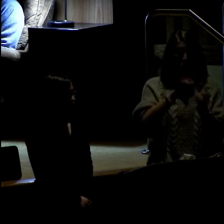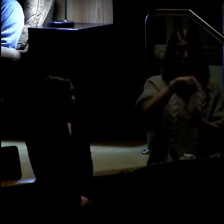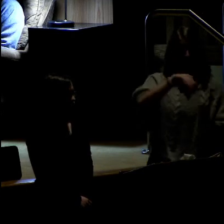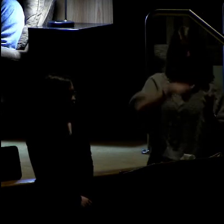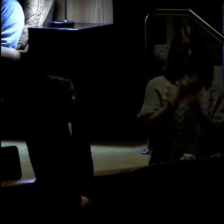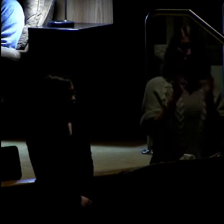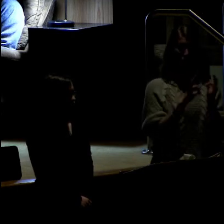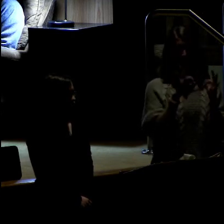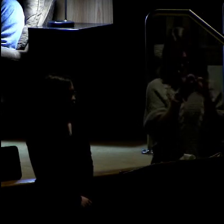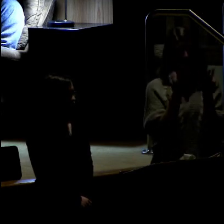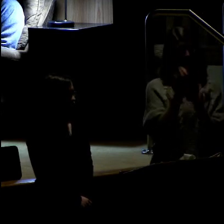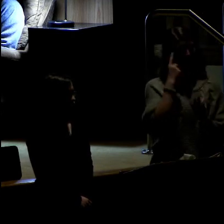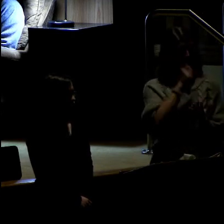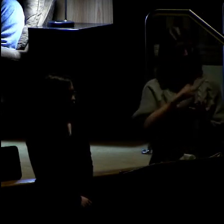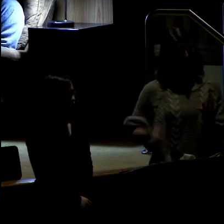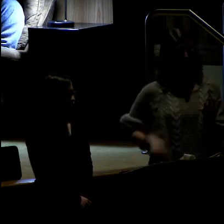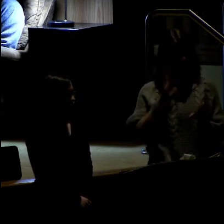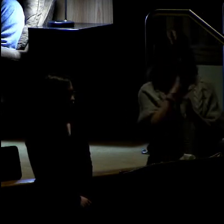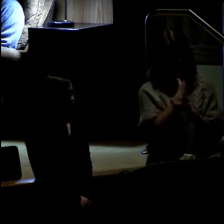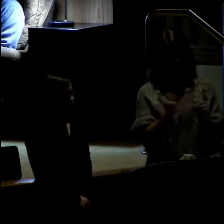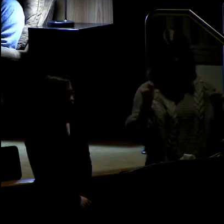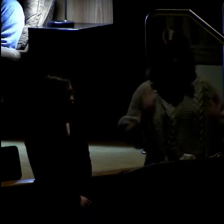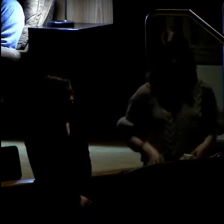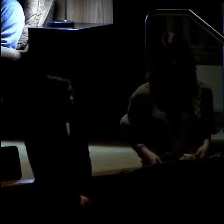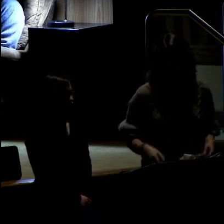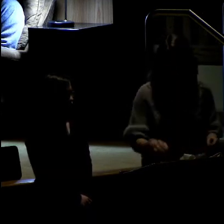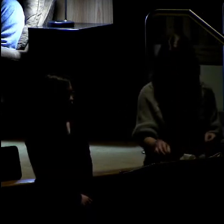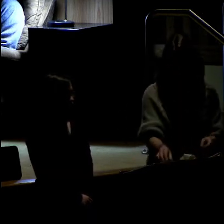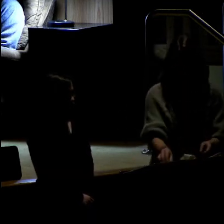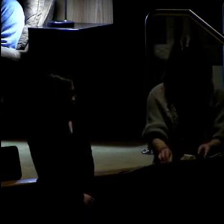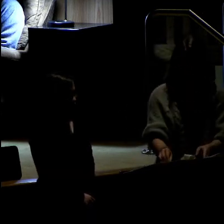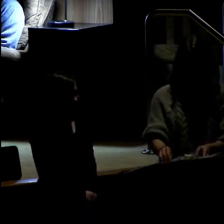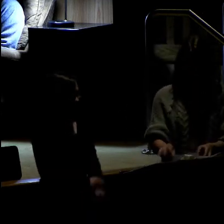for the reach this family for the Lord.